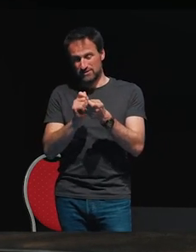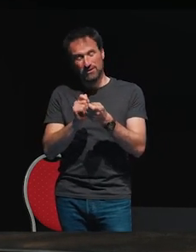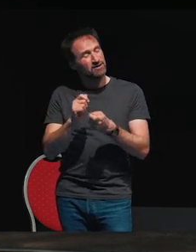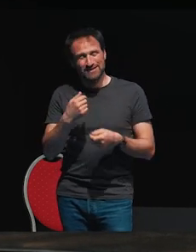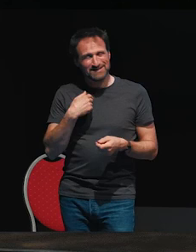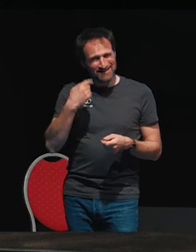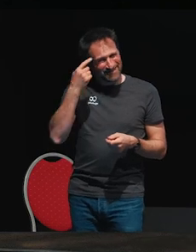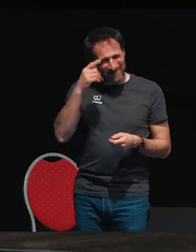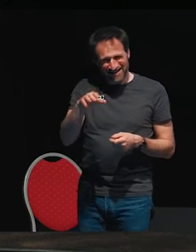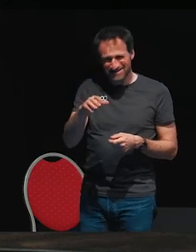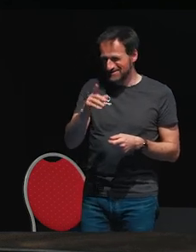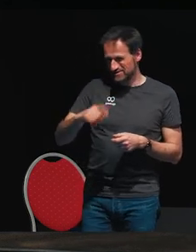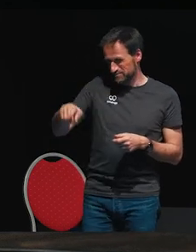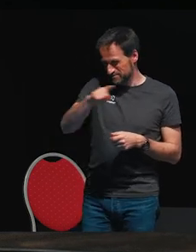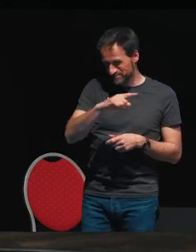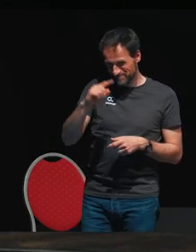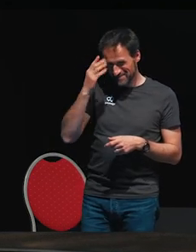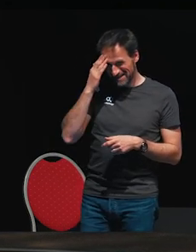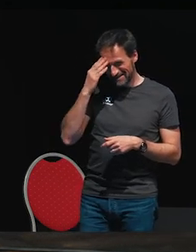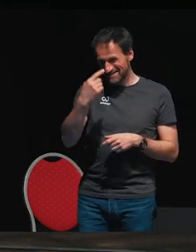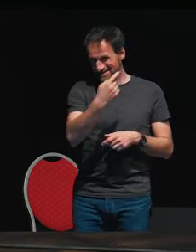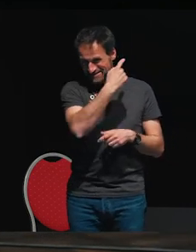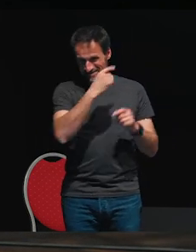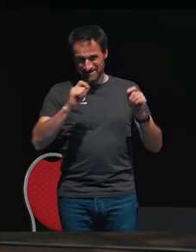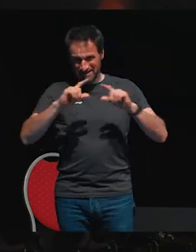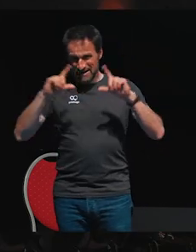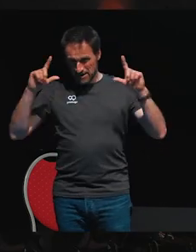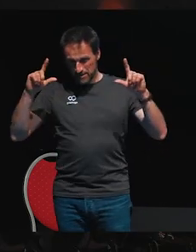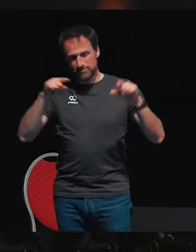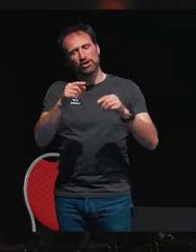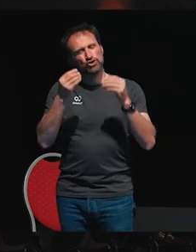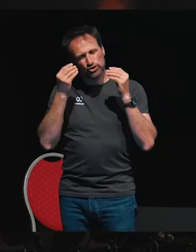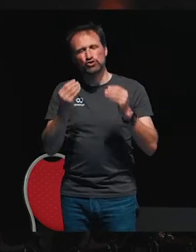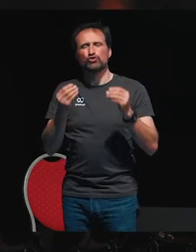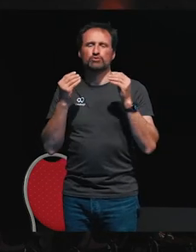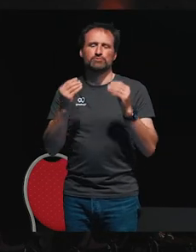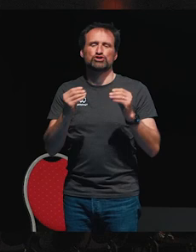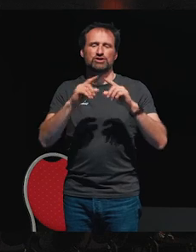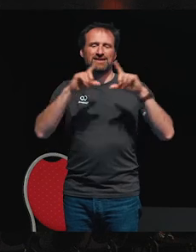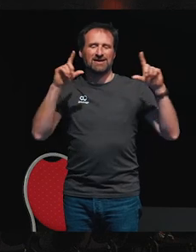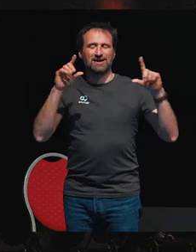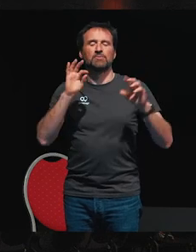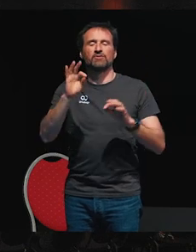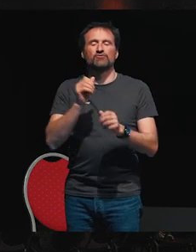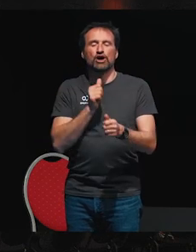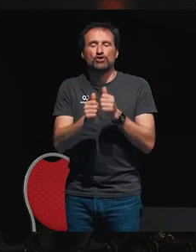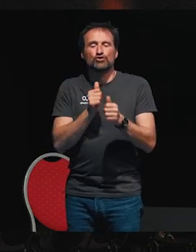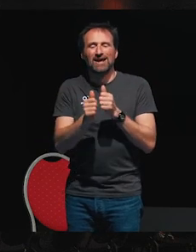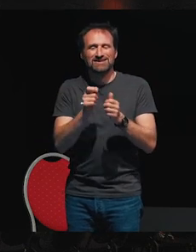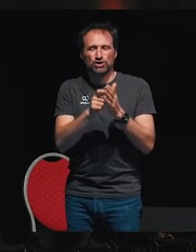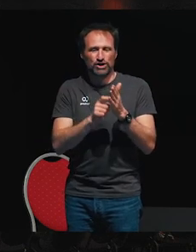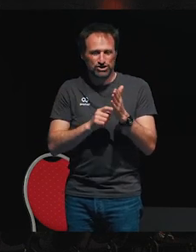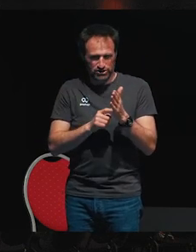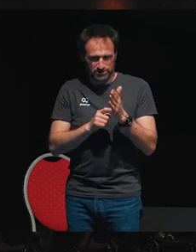I'm not sure how many of you know these diagrams. This is a typical diagram for a race condition. You trigger